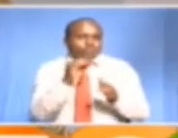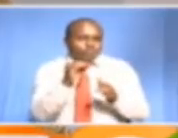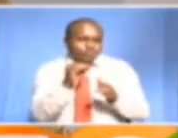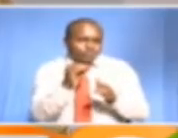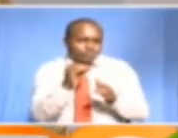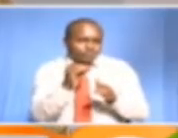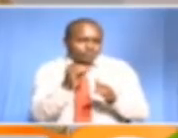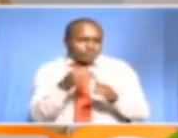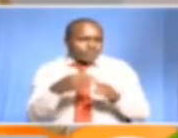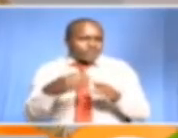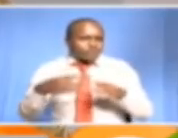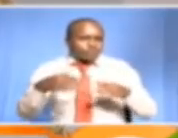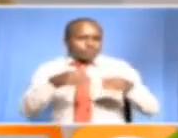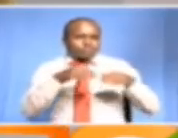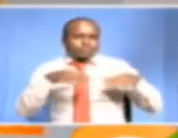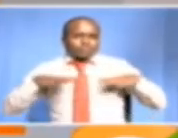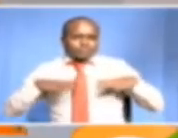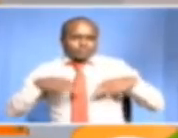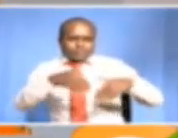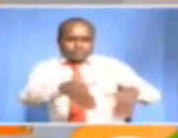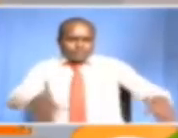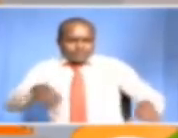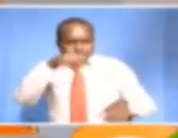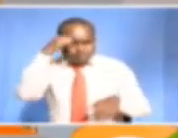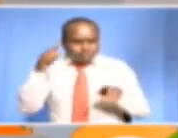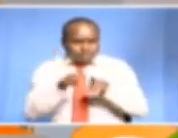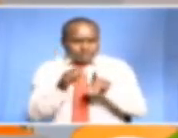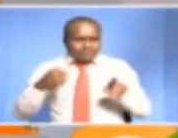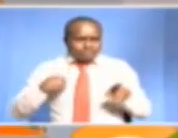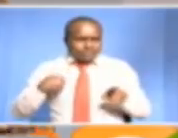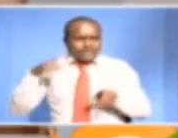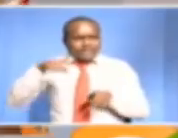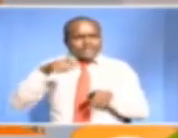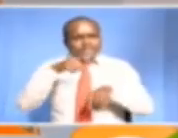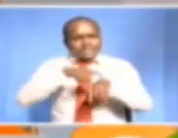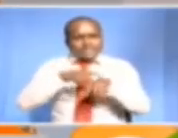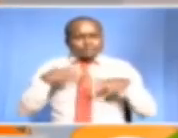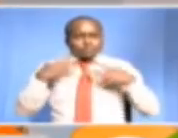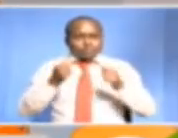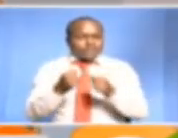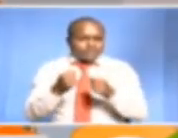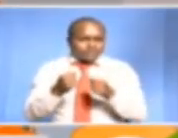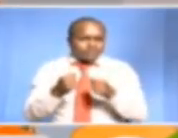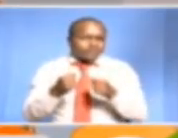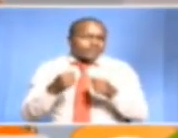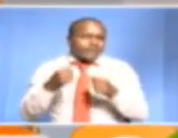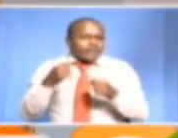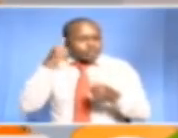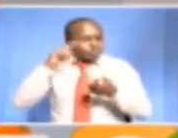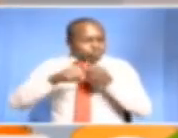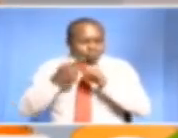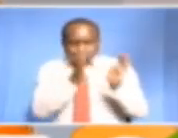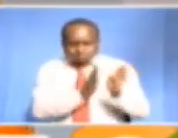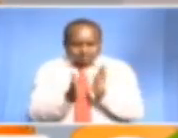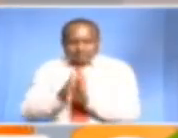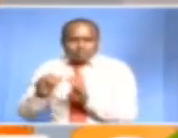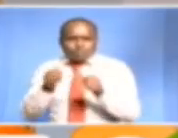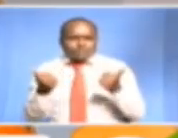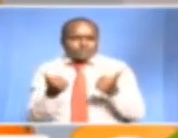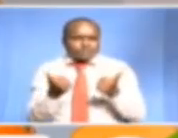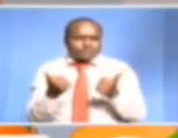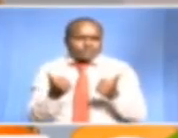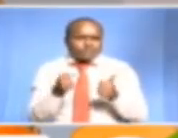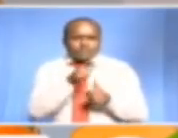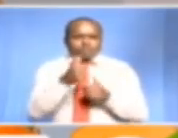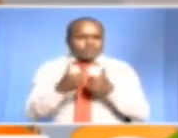to stop it, because I also needed time to heal myself and, right. and find myself in order. And so... those are the challenges